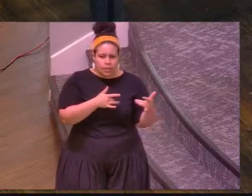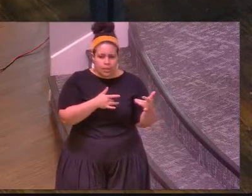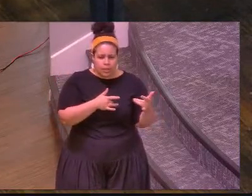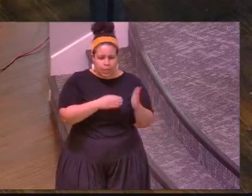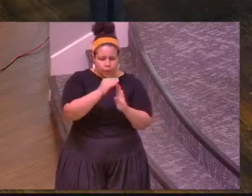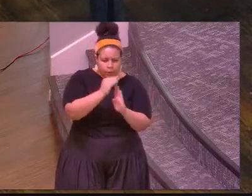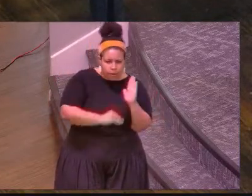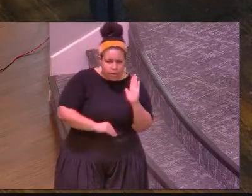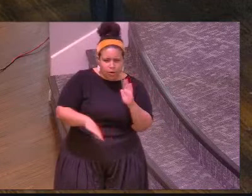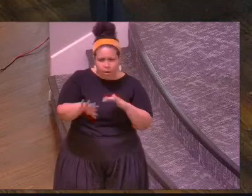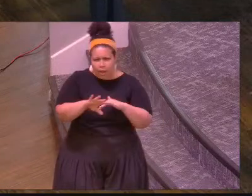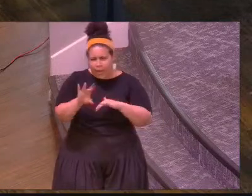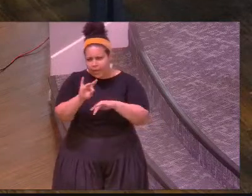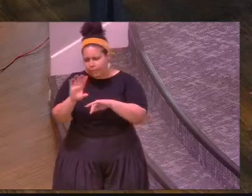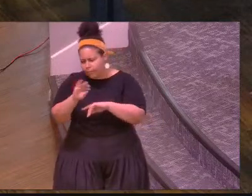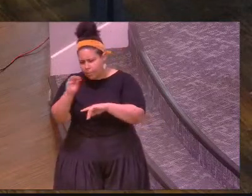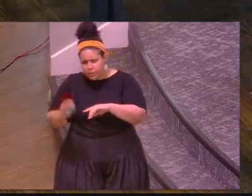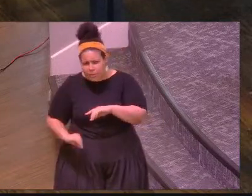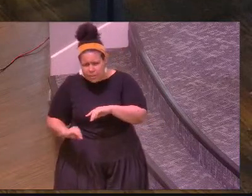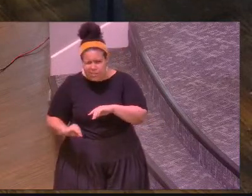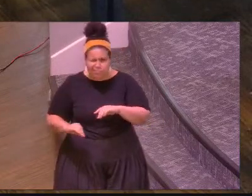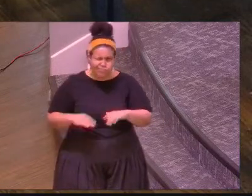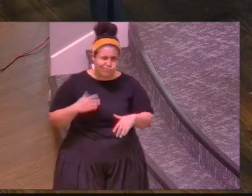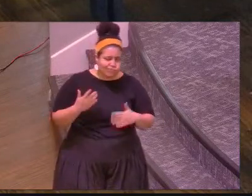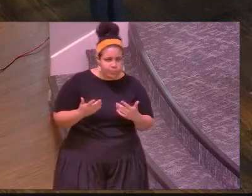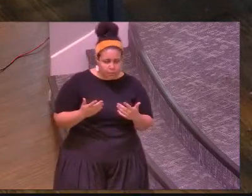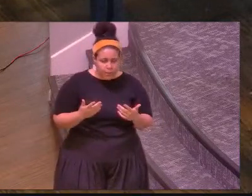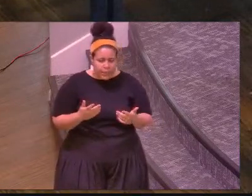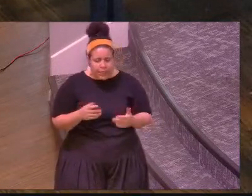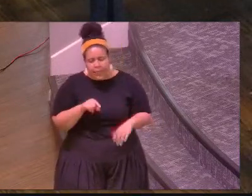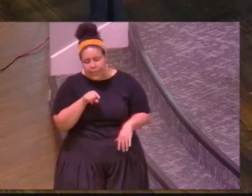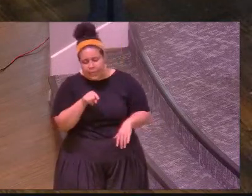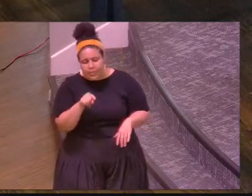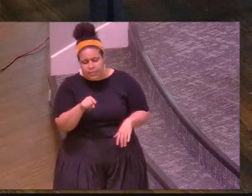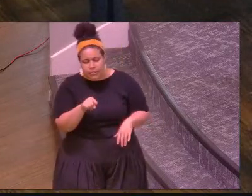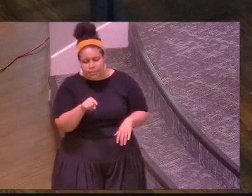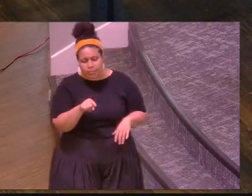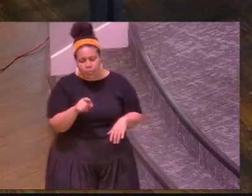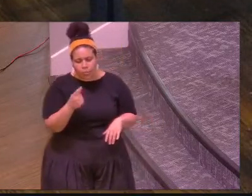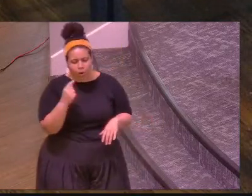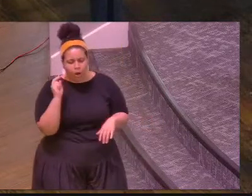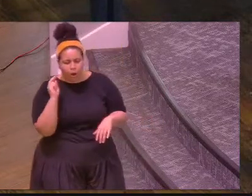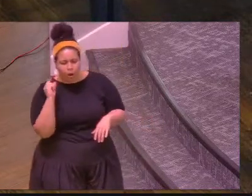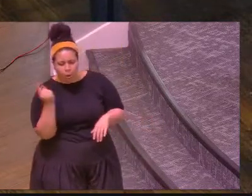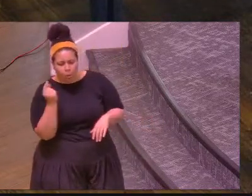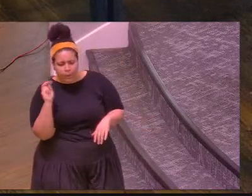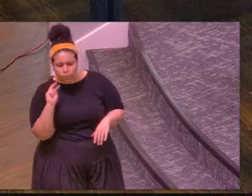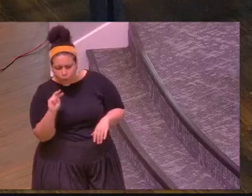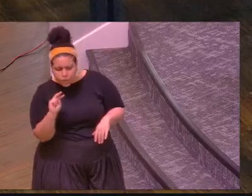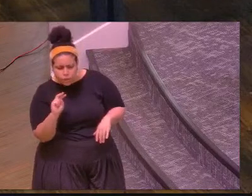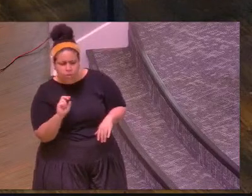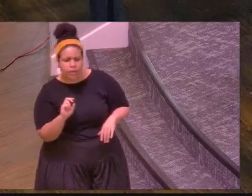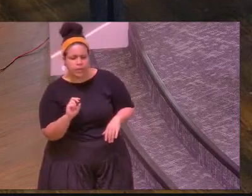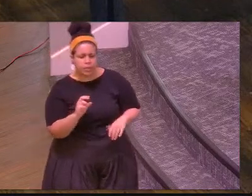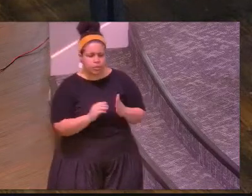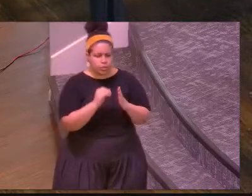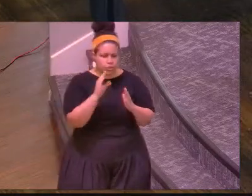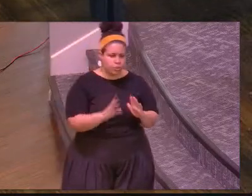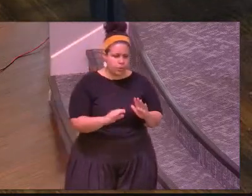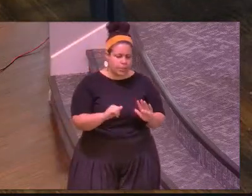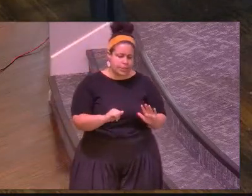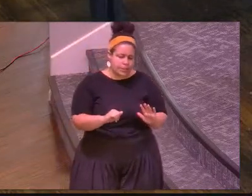85%. But it is something that we're always watching for, and there are not students who tend to lay out of